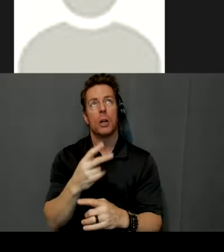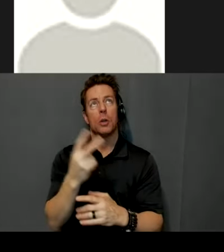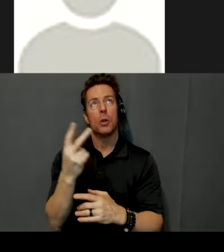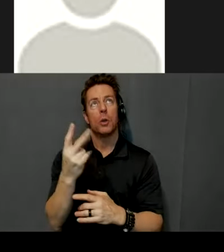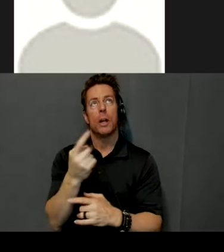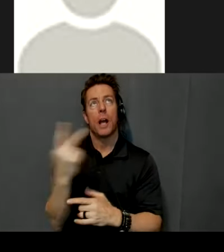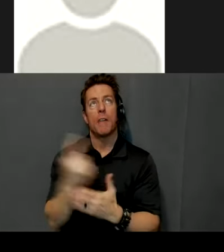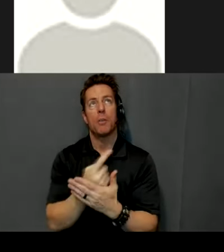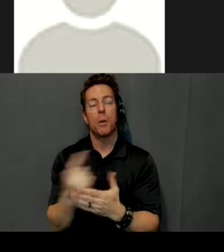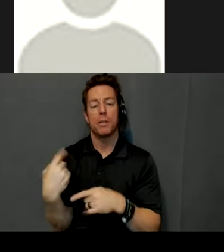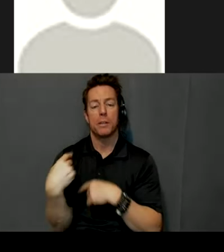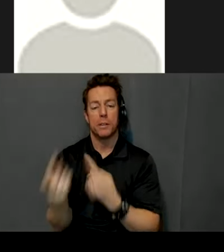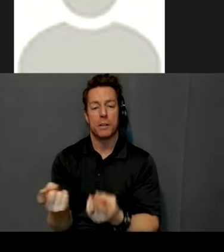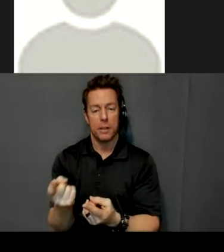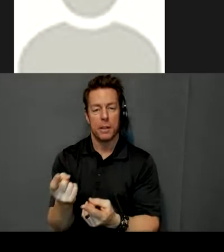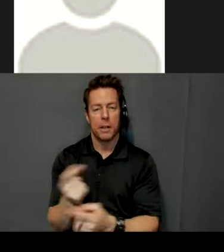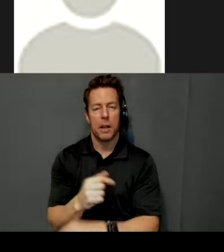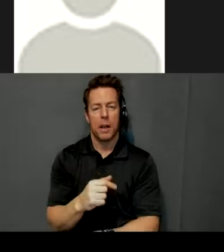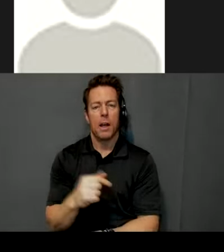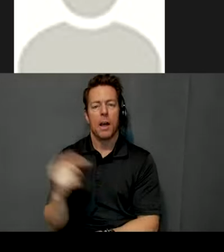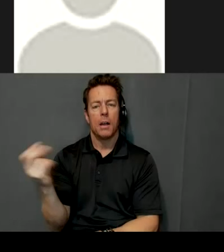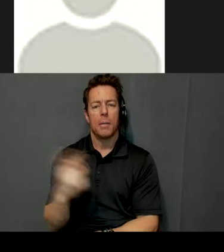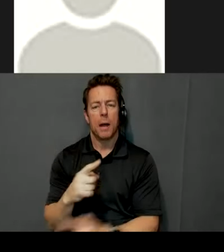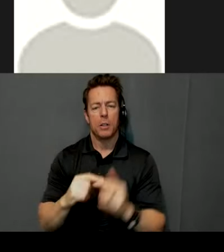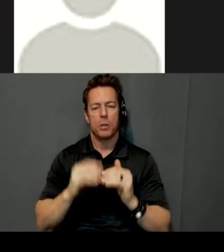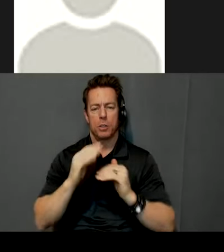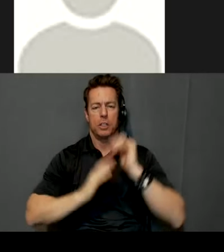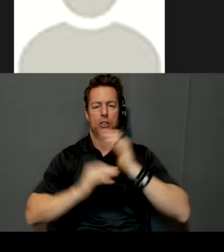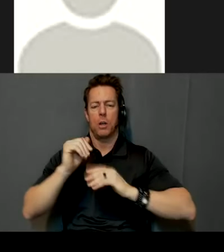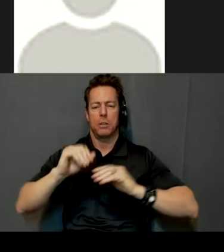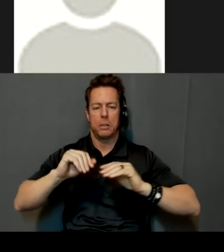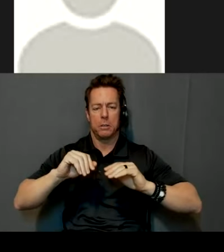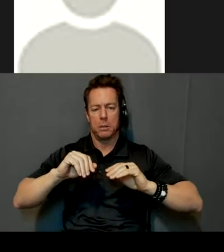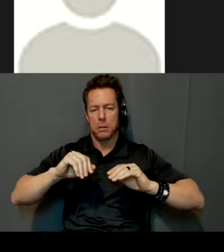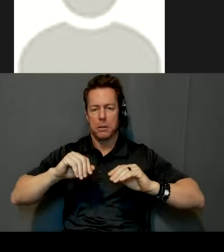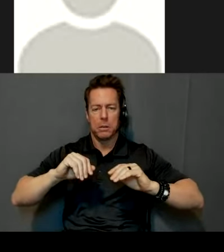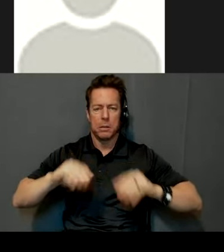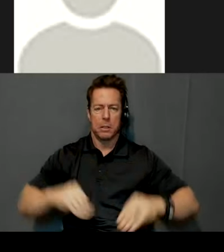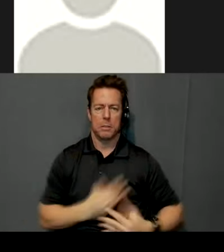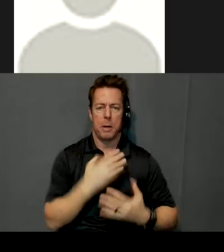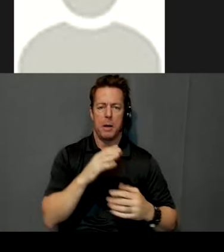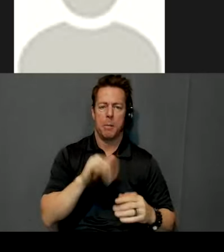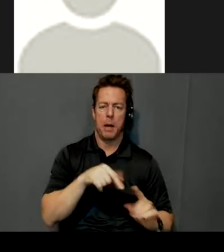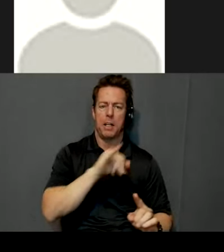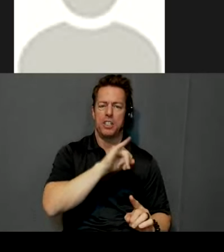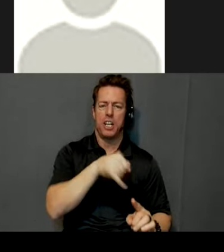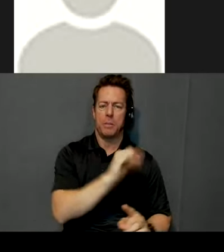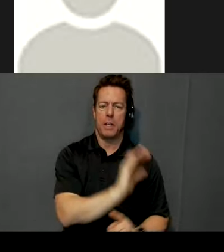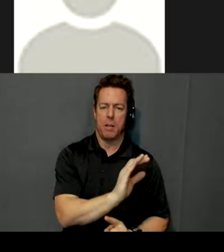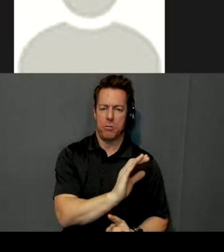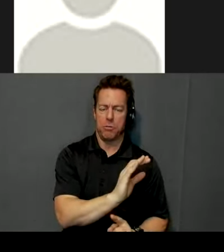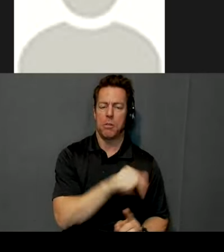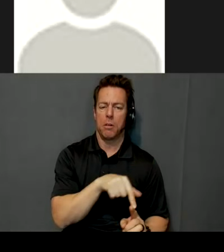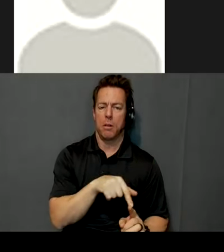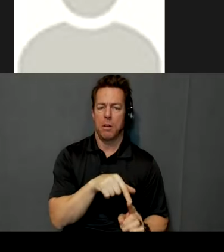this point. And I've come back to the constructions heavily inspired by Castle's